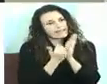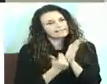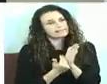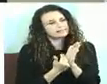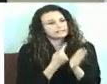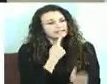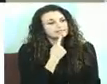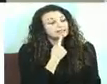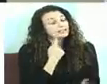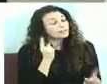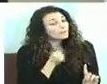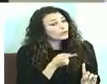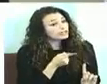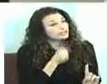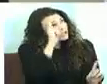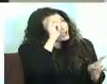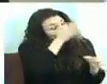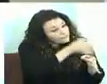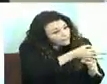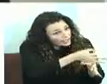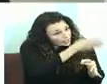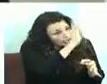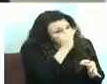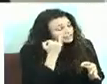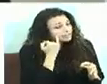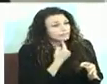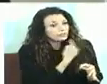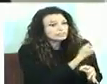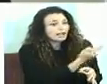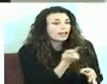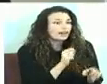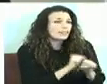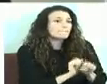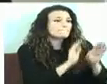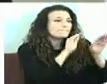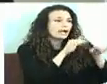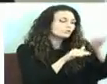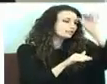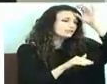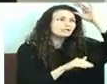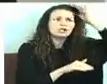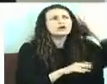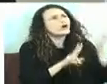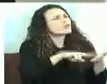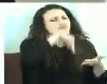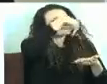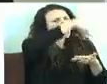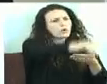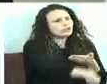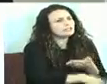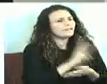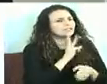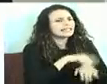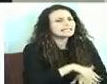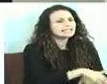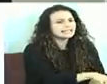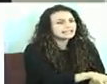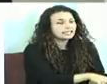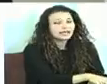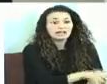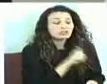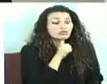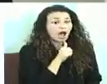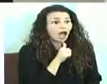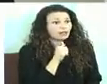have faith in God. For if you say to the mountain in your life, "Throw yourself into the sea," and you do not doubt